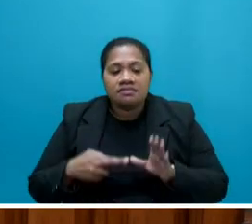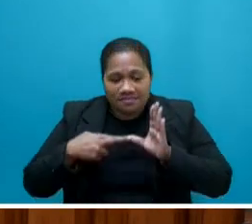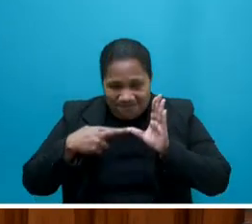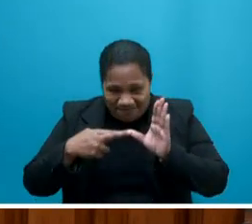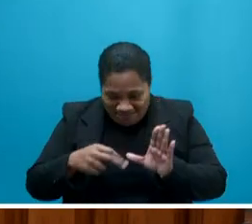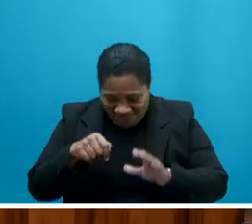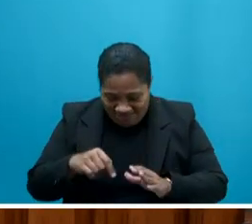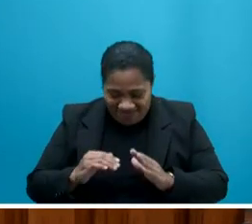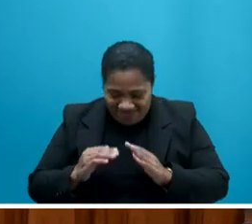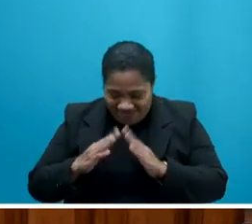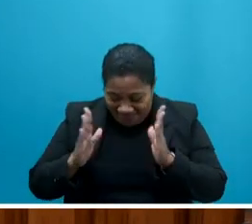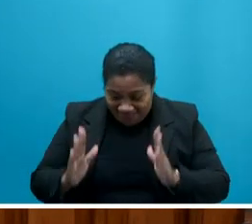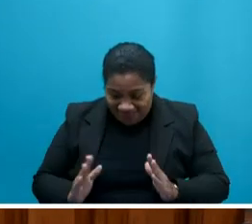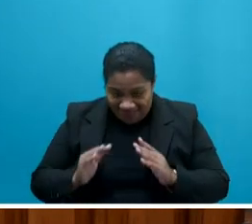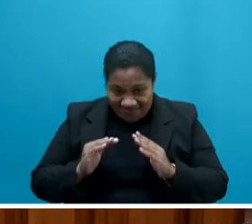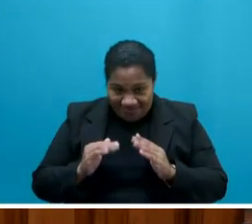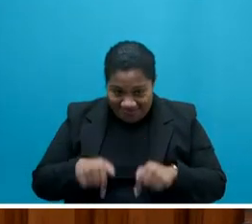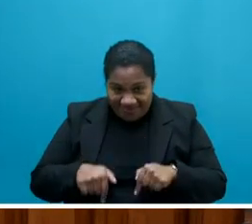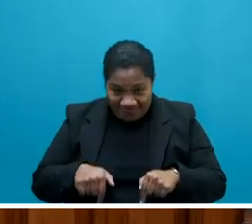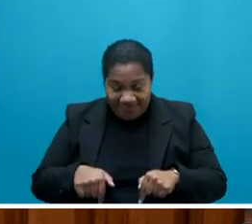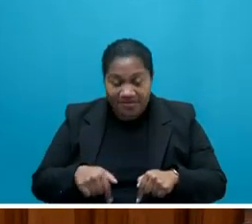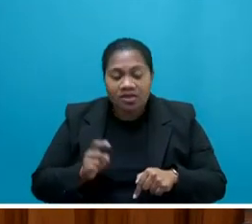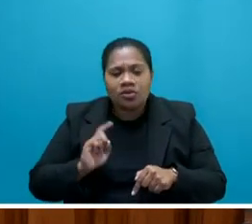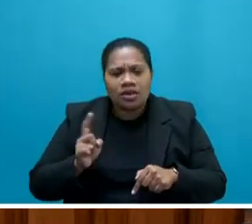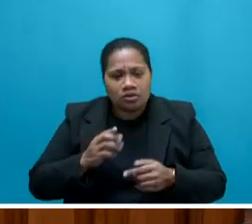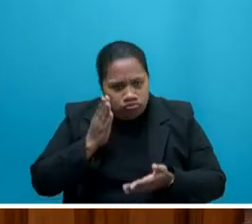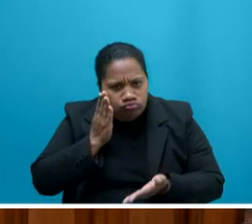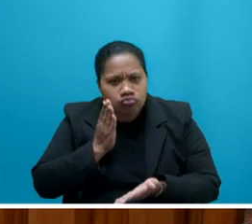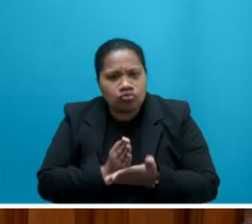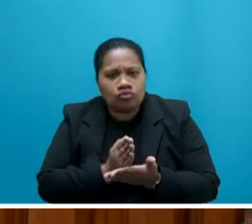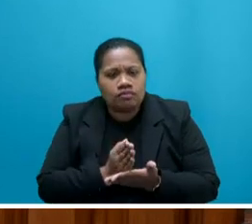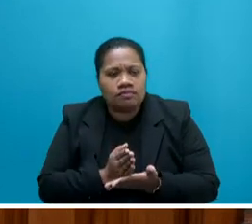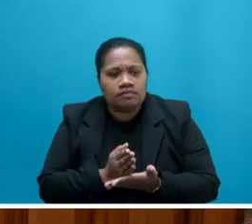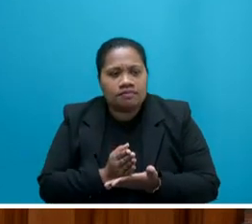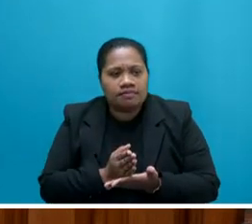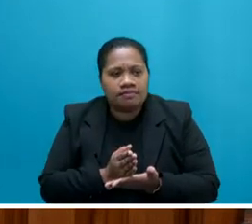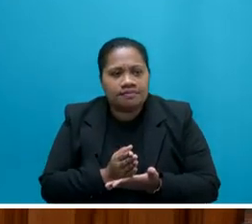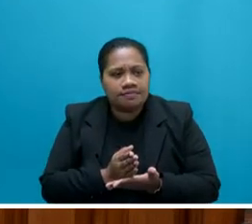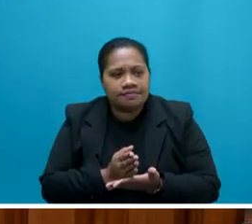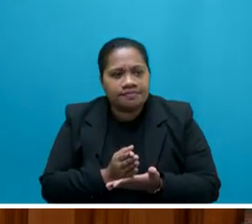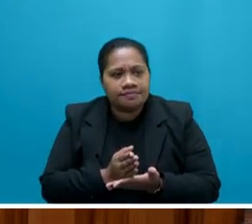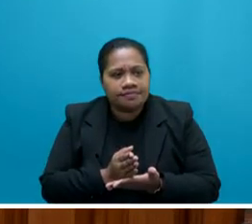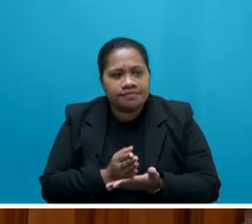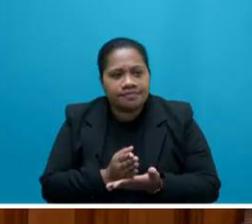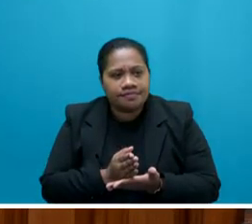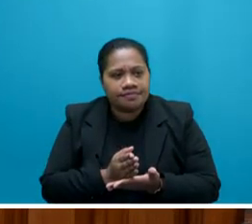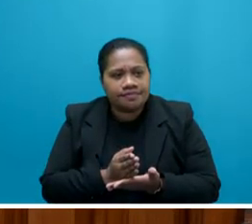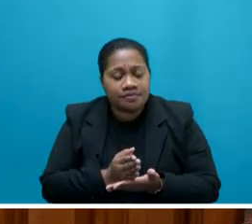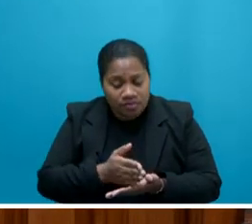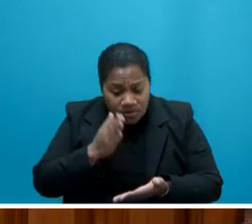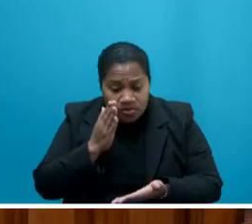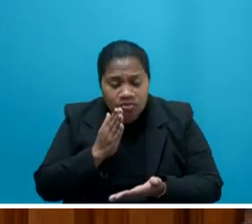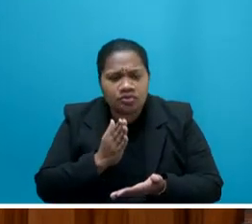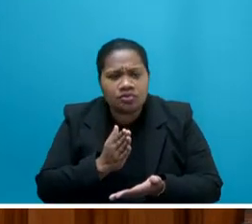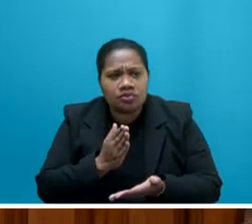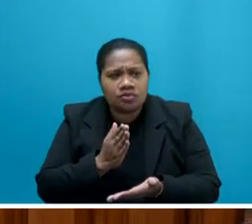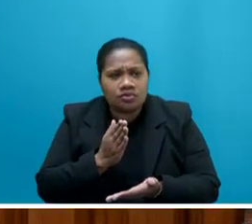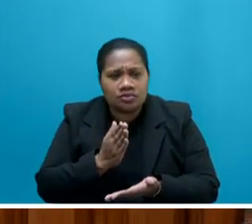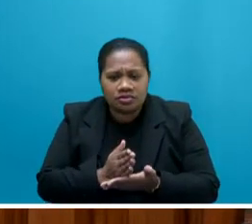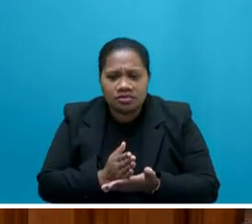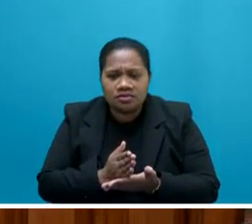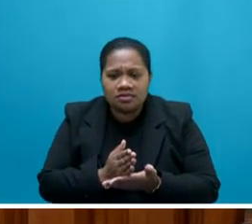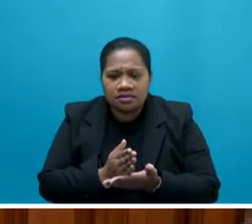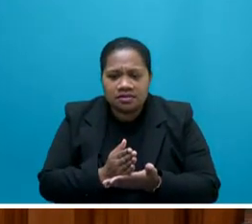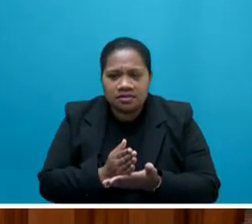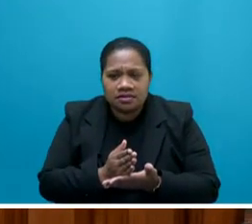the reality and the truth in regard to the performances of the government through bad governance and poor leadership.